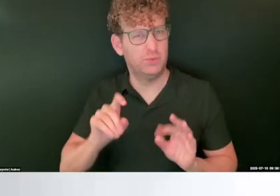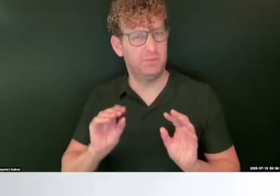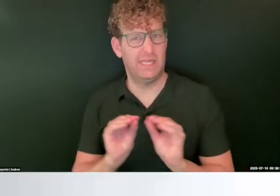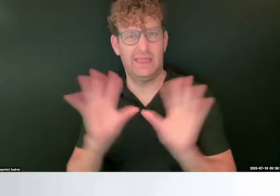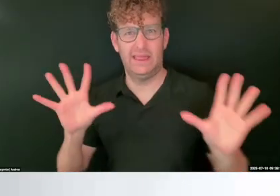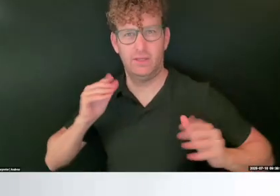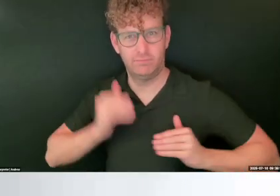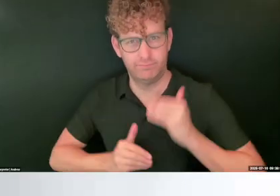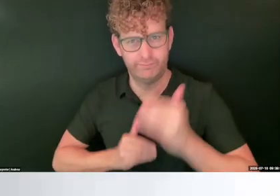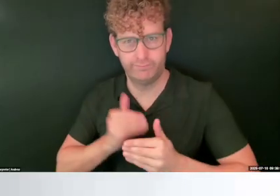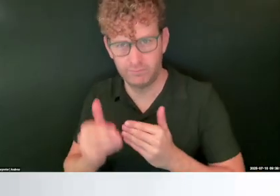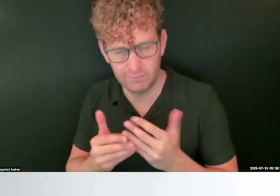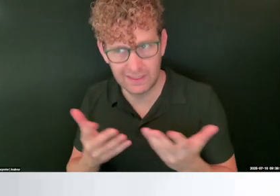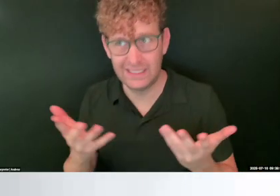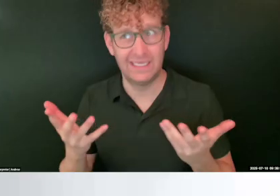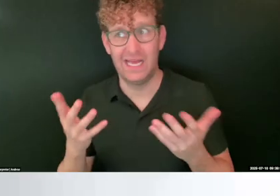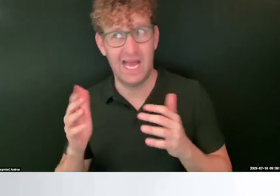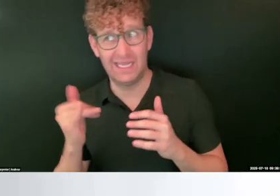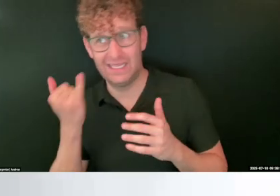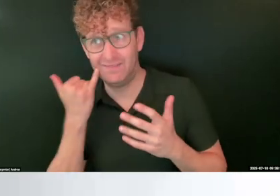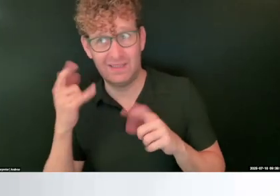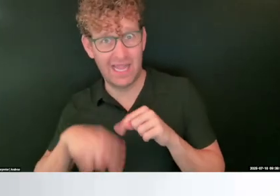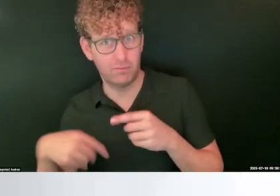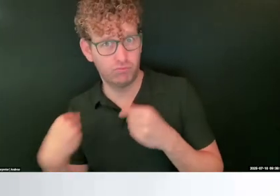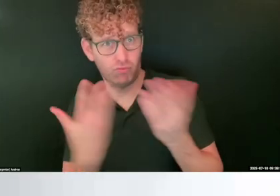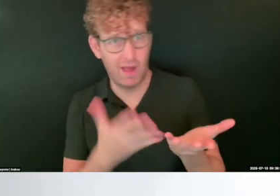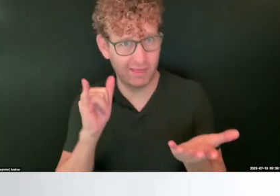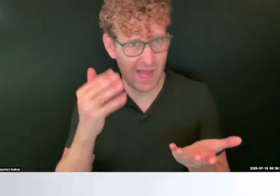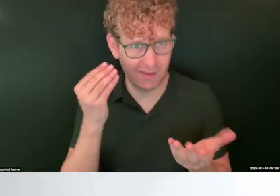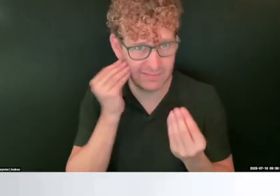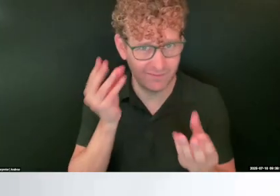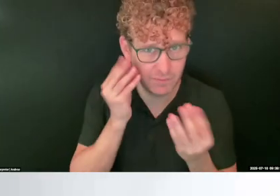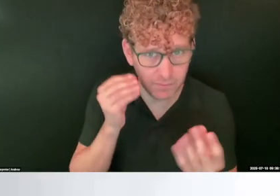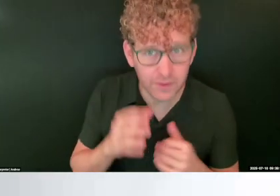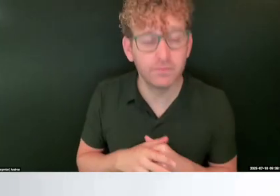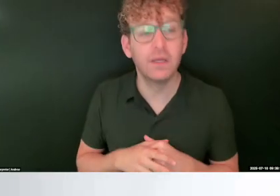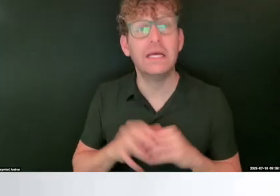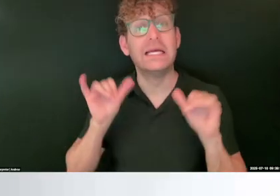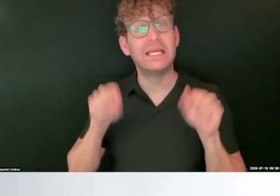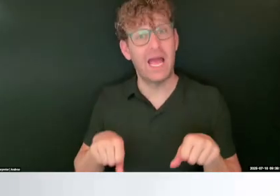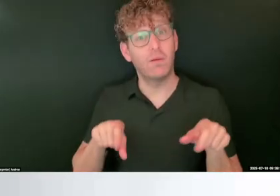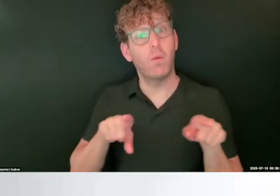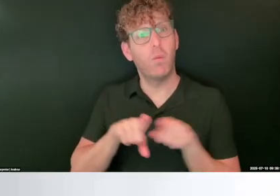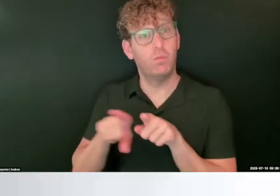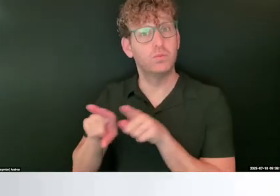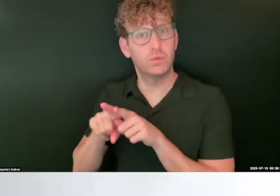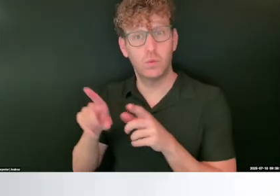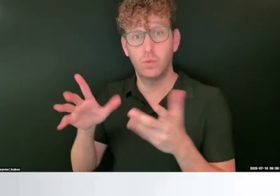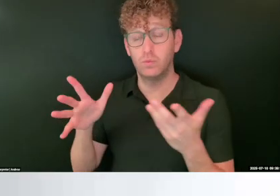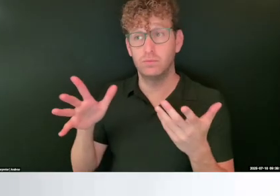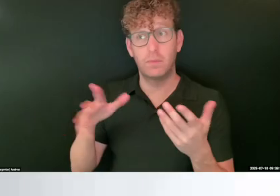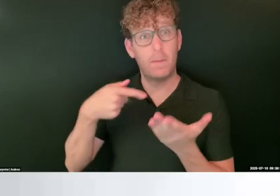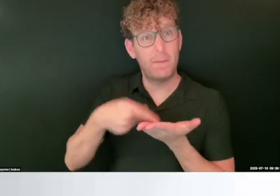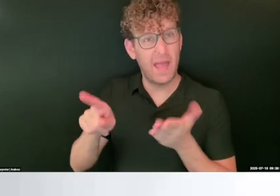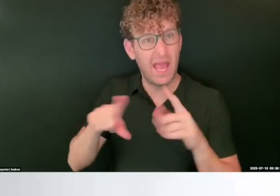clear methods for those that cannot provide tax statements. For example, it could include a full review of pay stubs depending